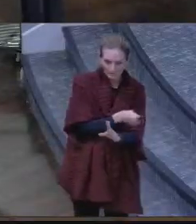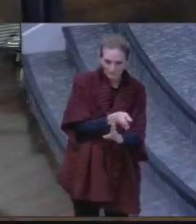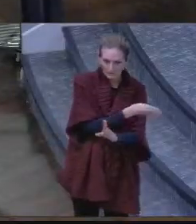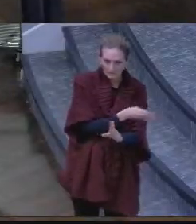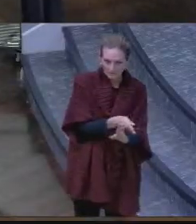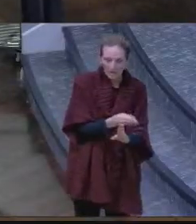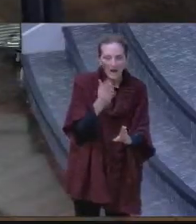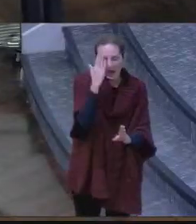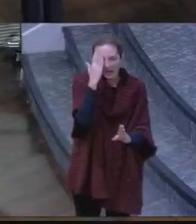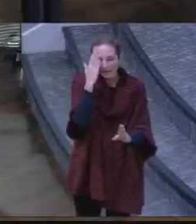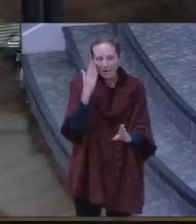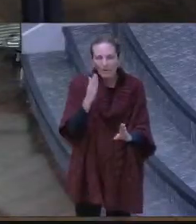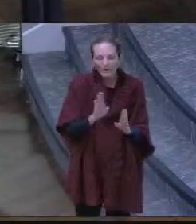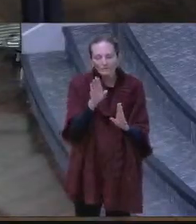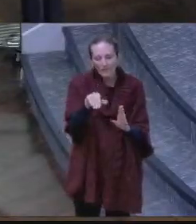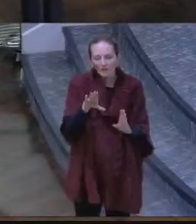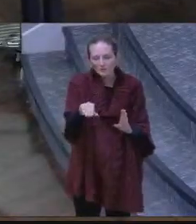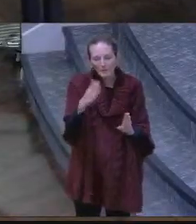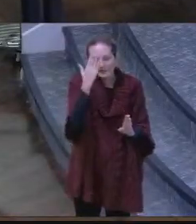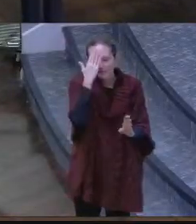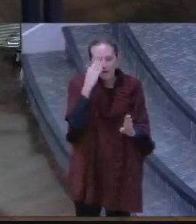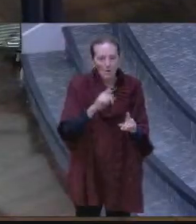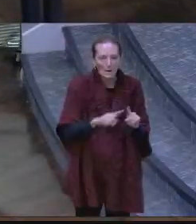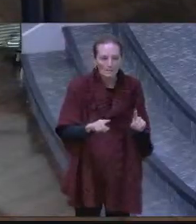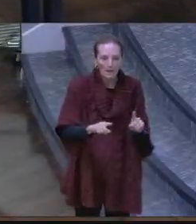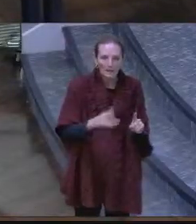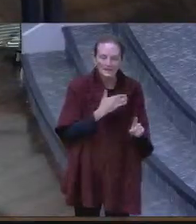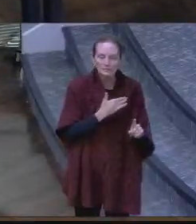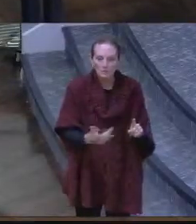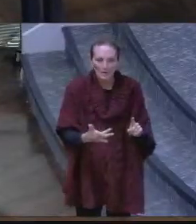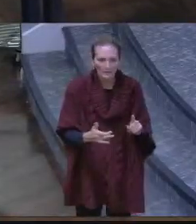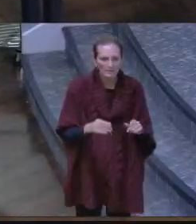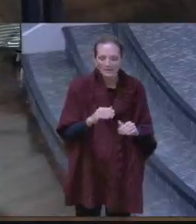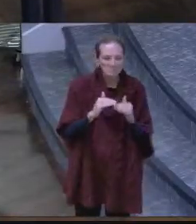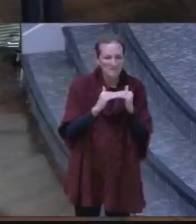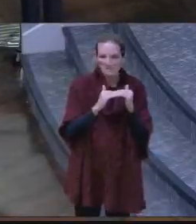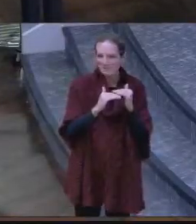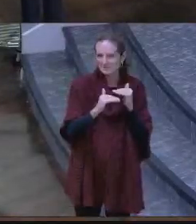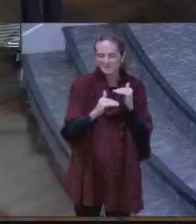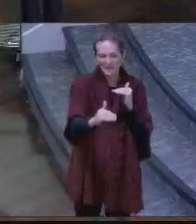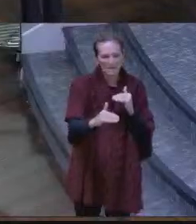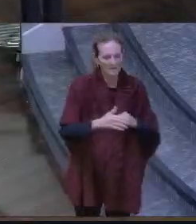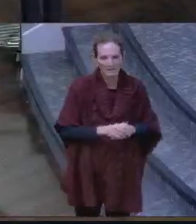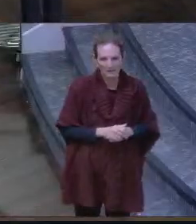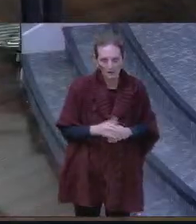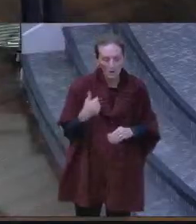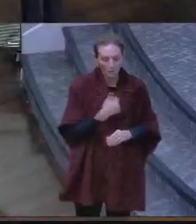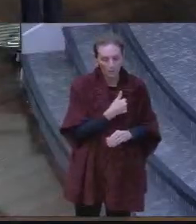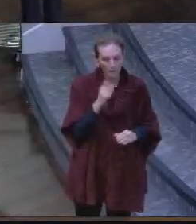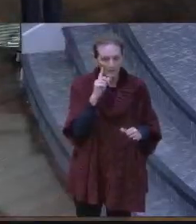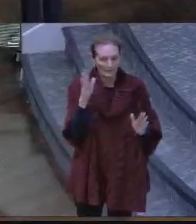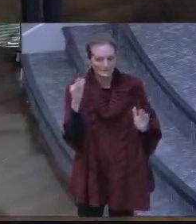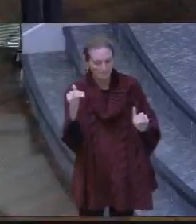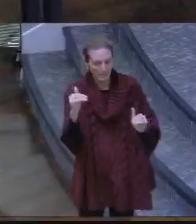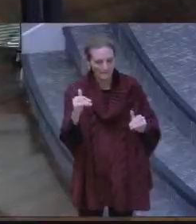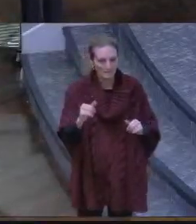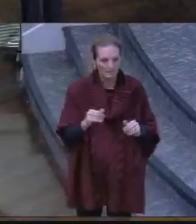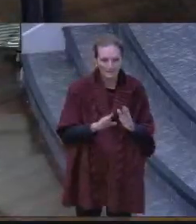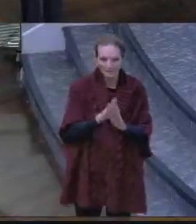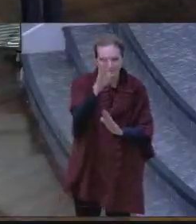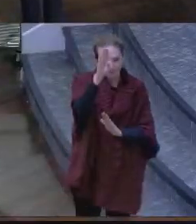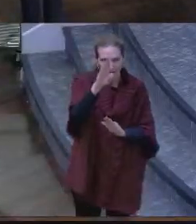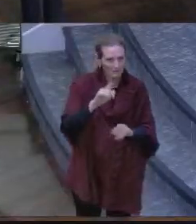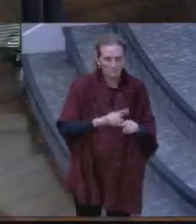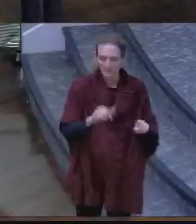looking for a trend that tells me. No, how- the trend has been going pretty steady for us. I mean, we were expecting in previous years it would spike, but it has